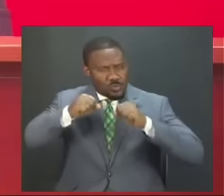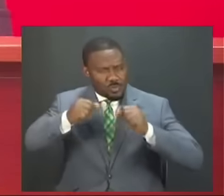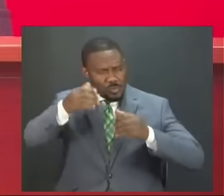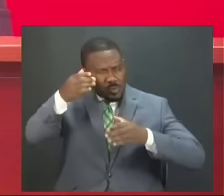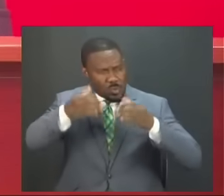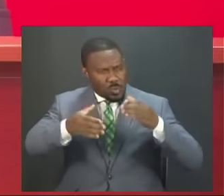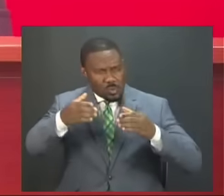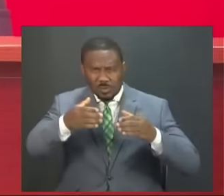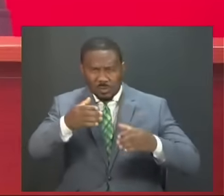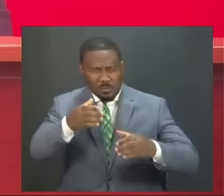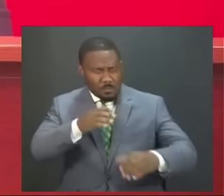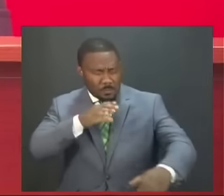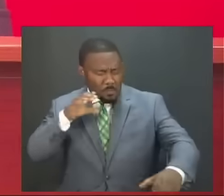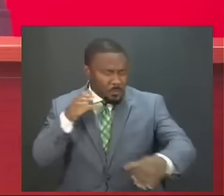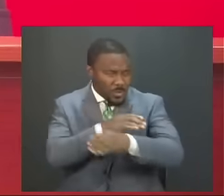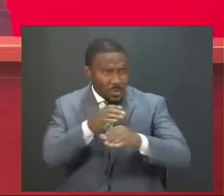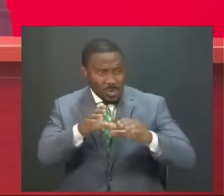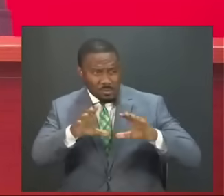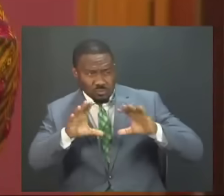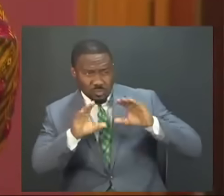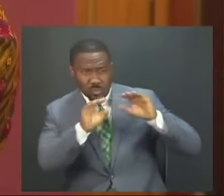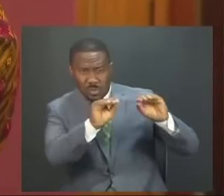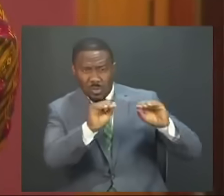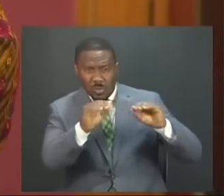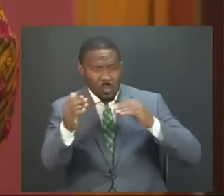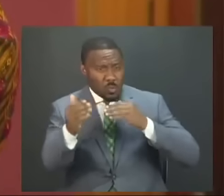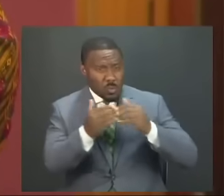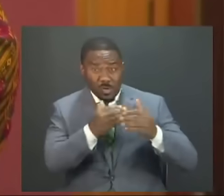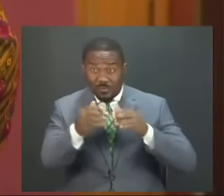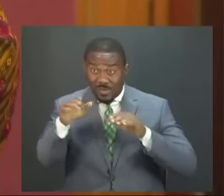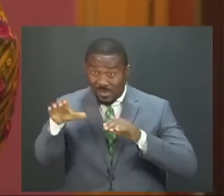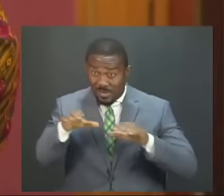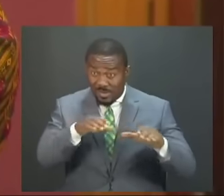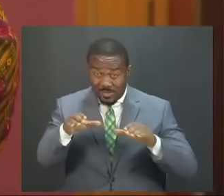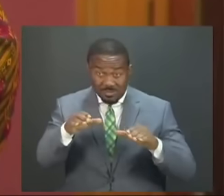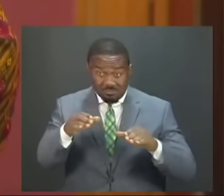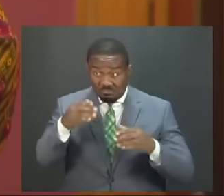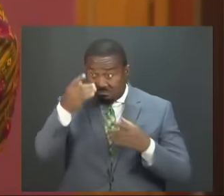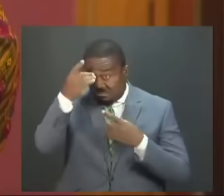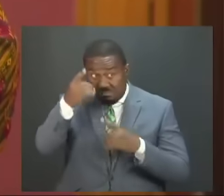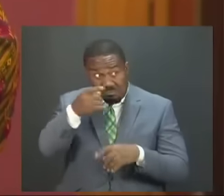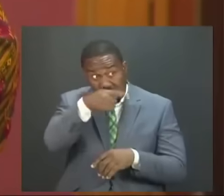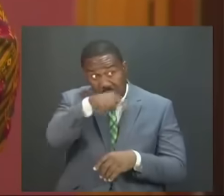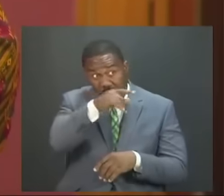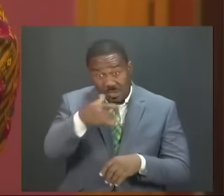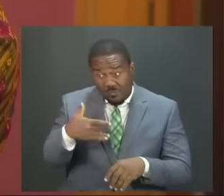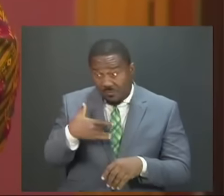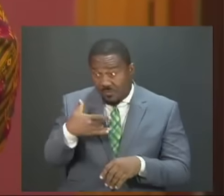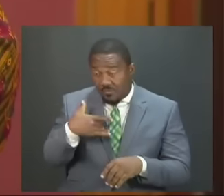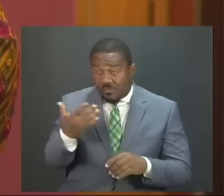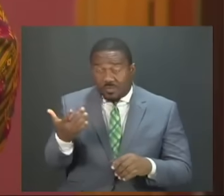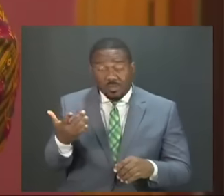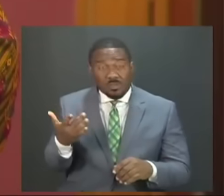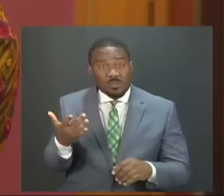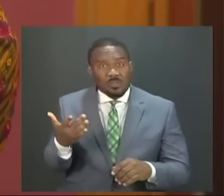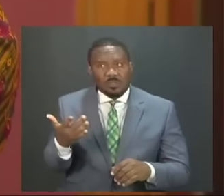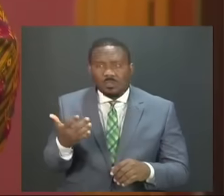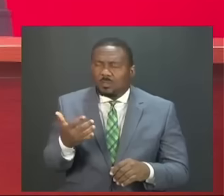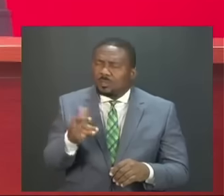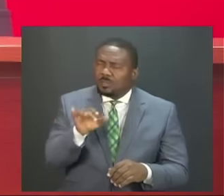powers to reverse any action should they deem them